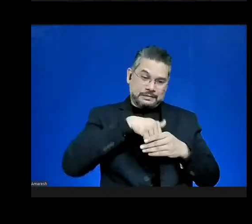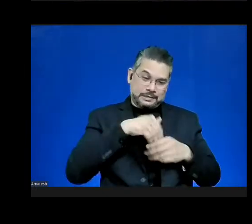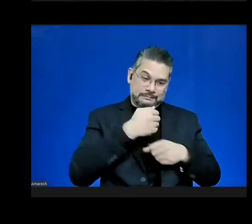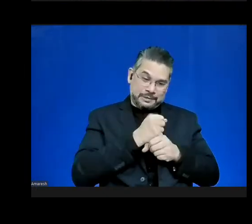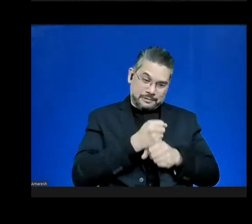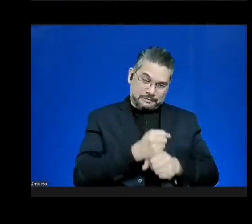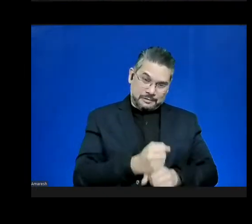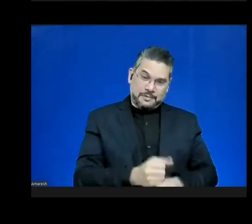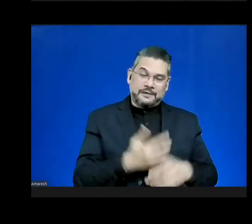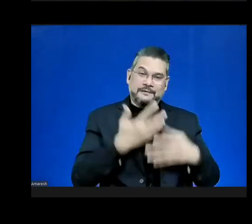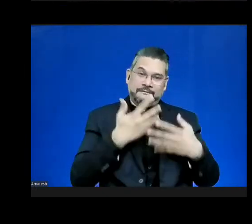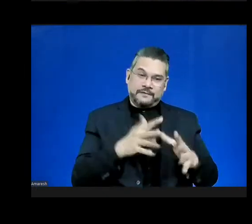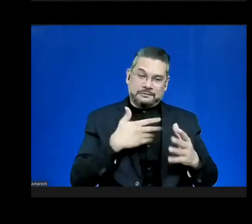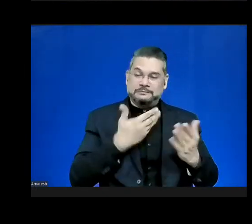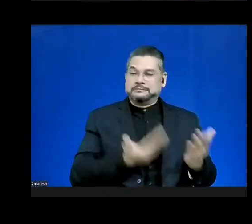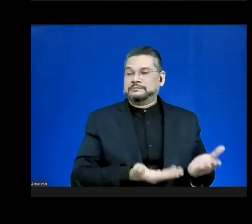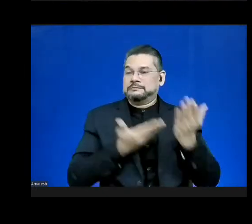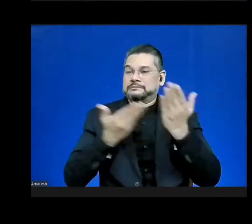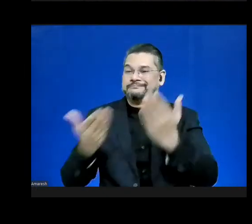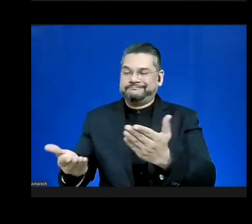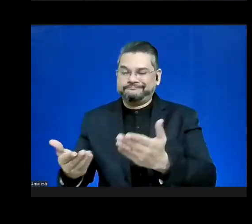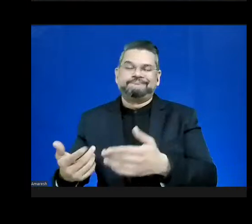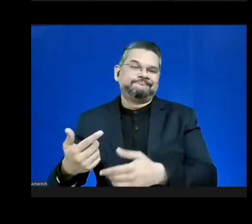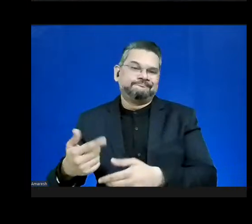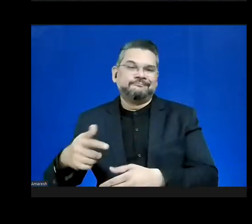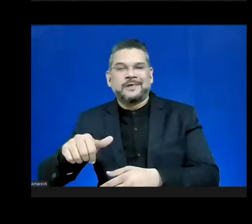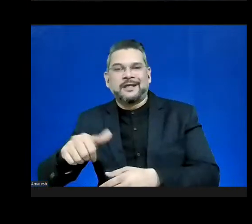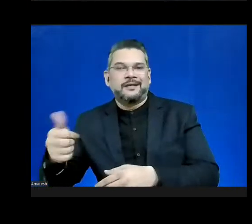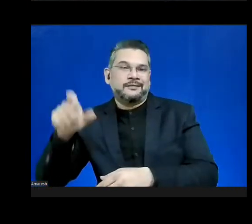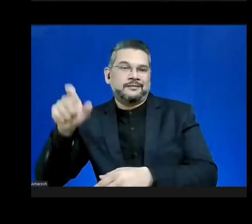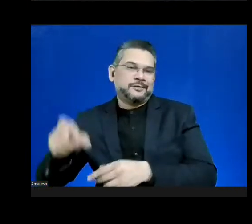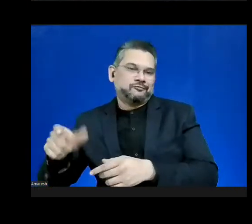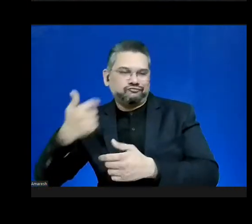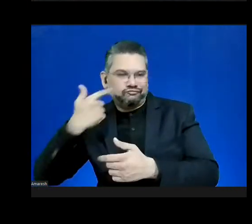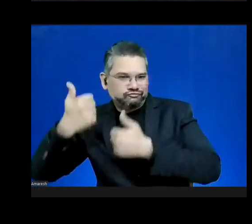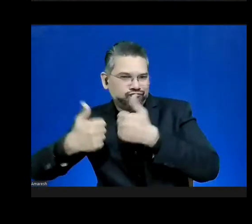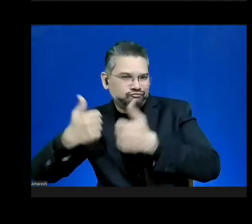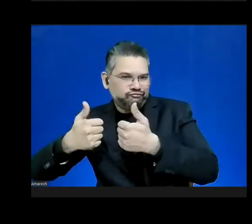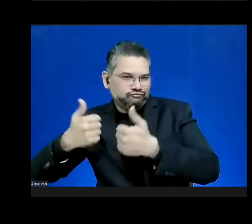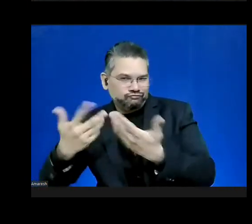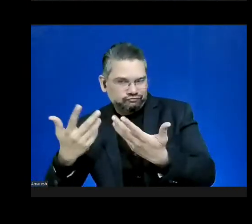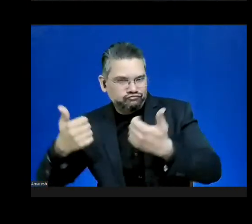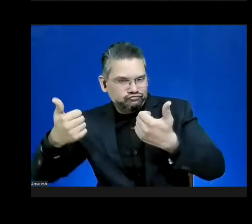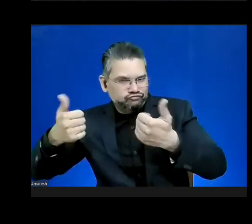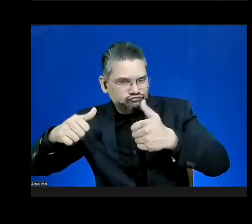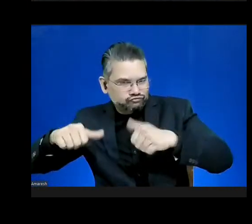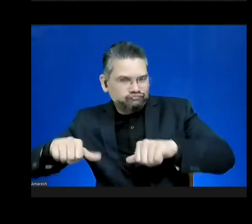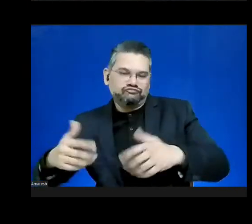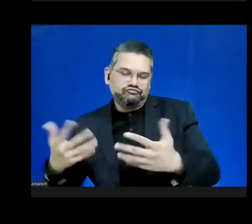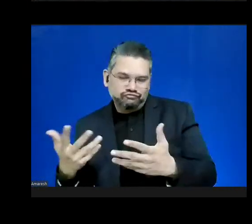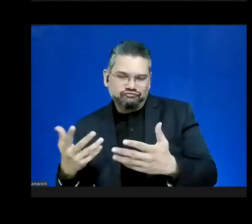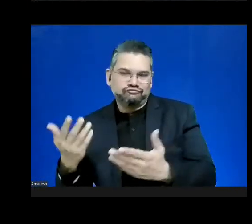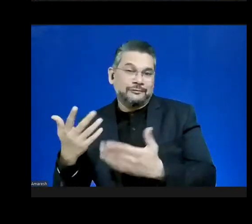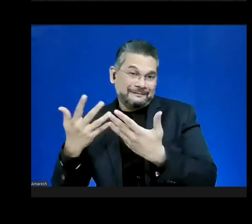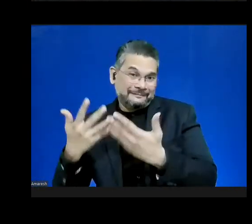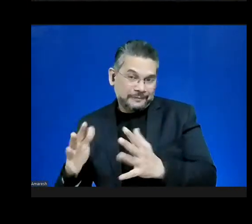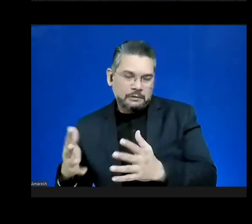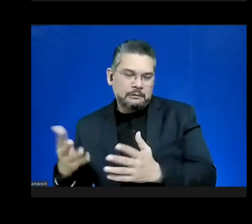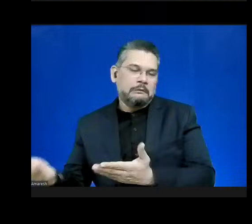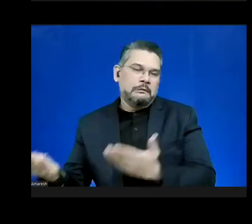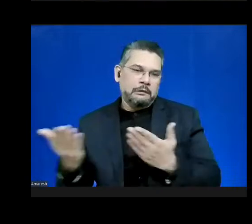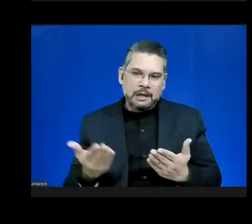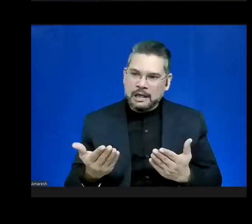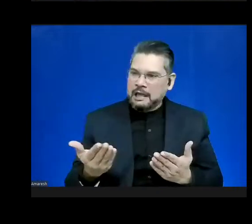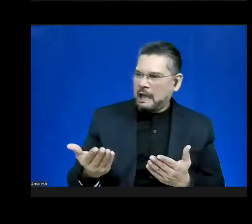a tester or a testing agency to test it out. And then when they realize that the site or the contents are